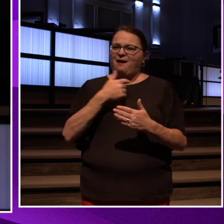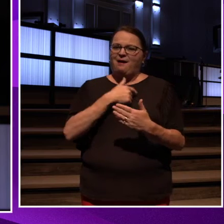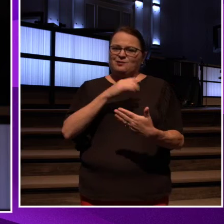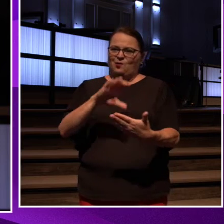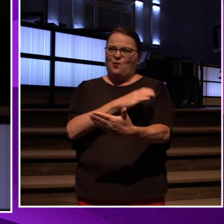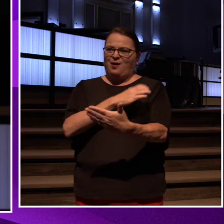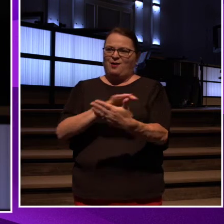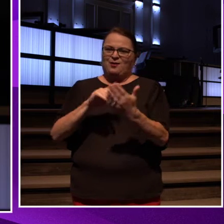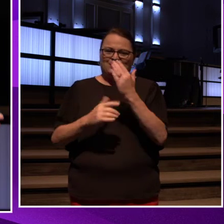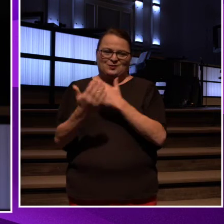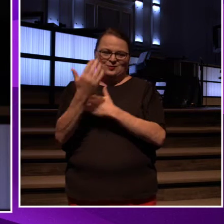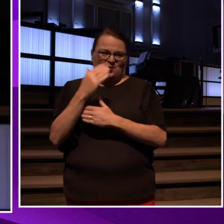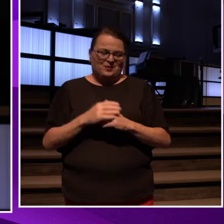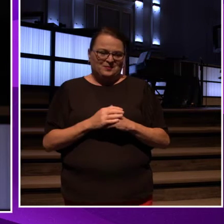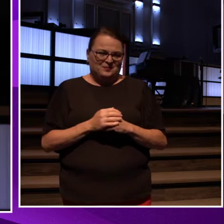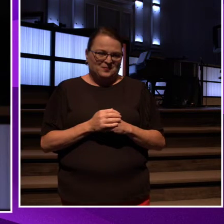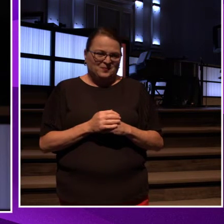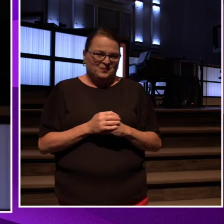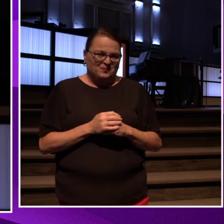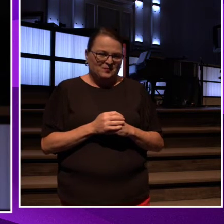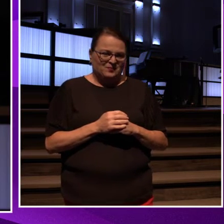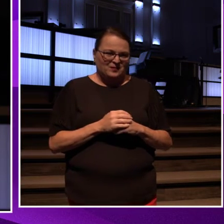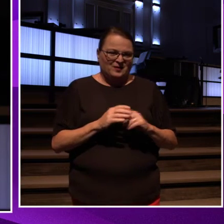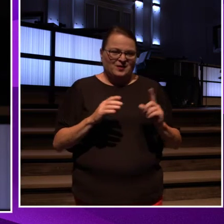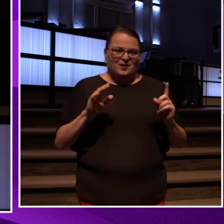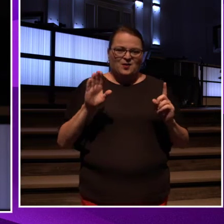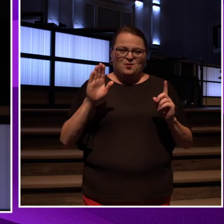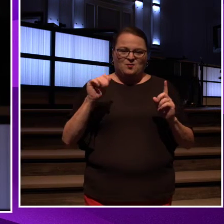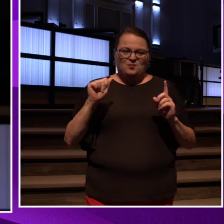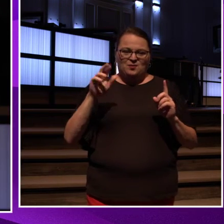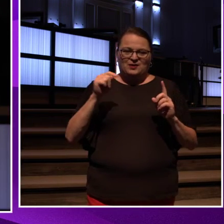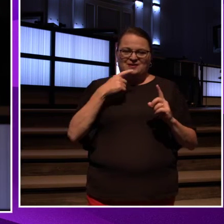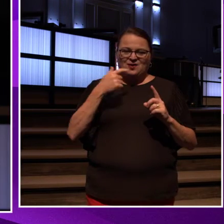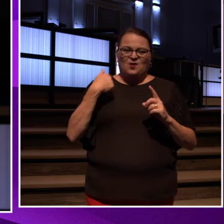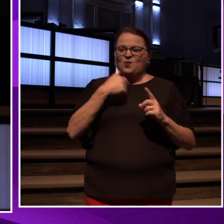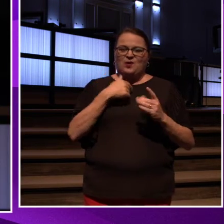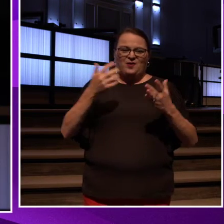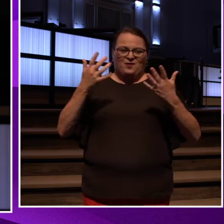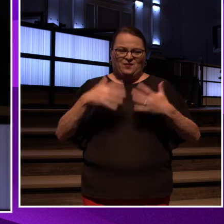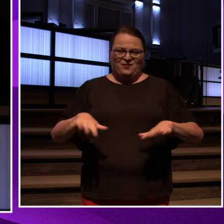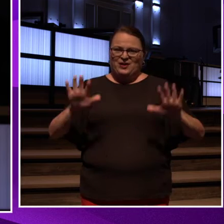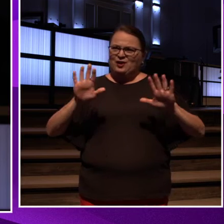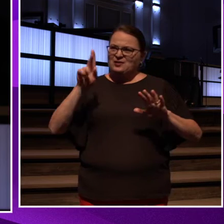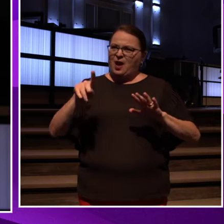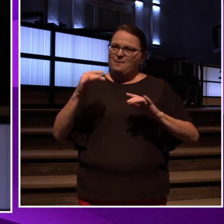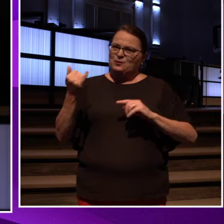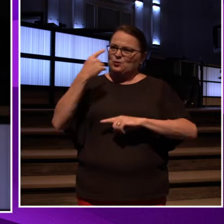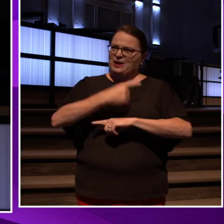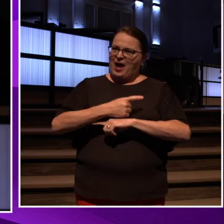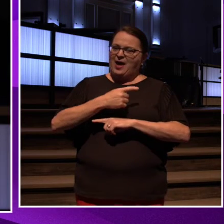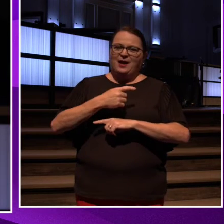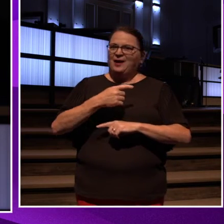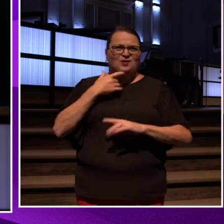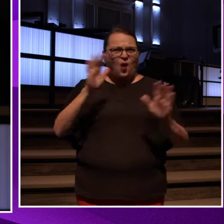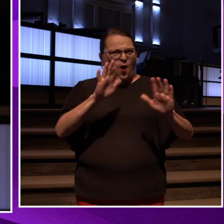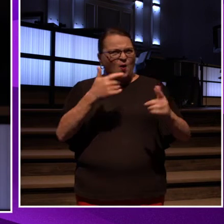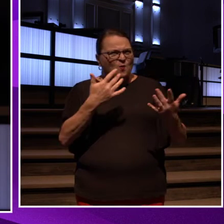our worship. Bart said a minute ago something when he introduced the last song. We're going to finish up today. And I said, hold on there. I'm about to just get